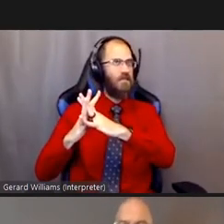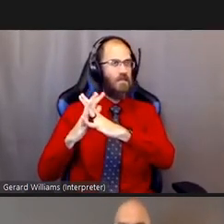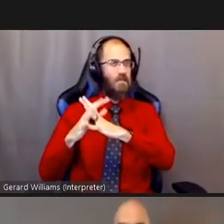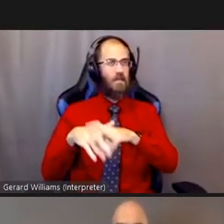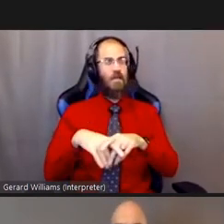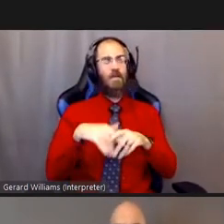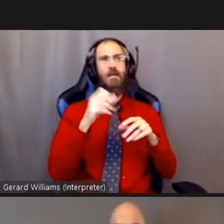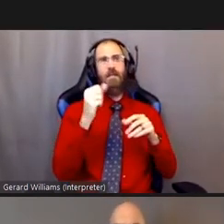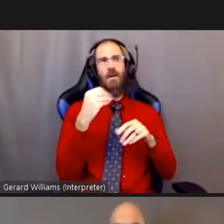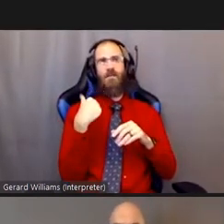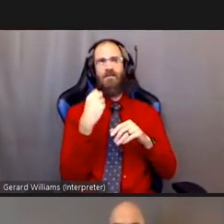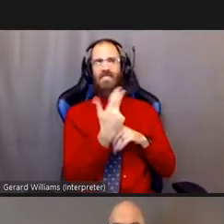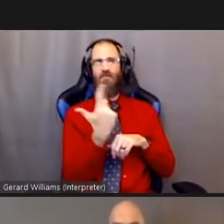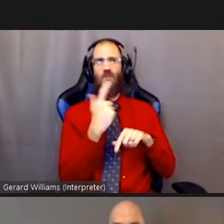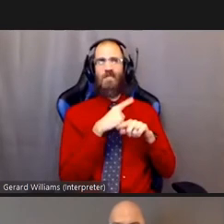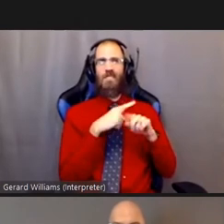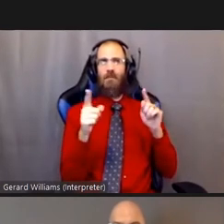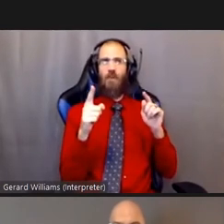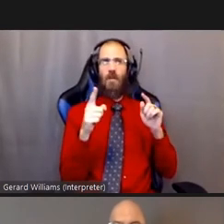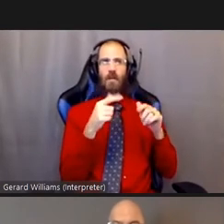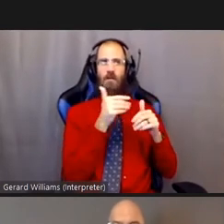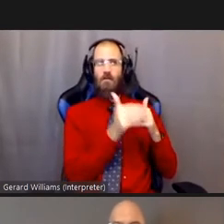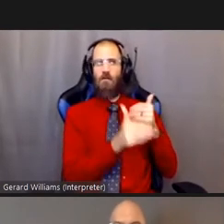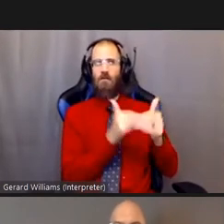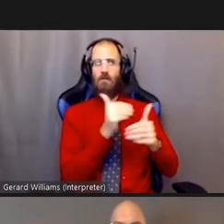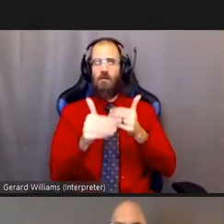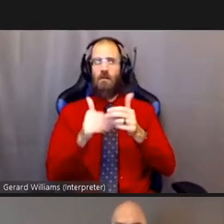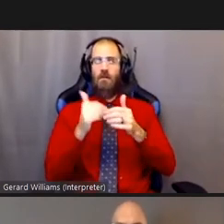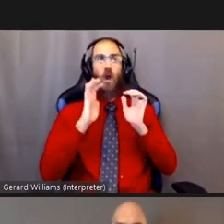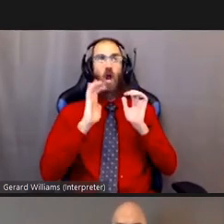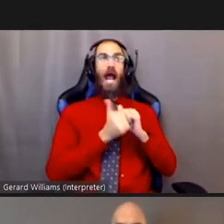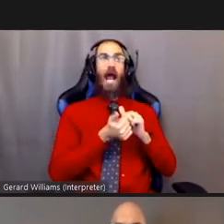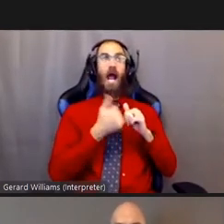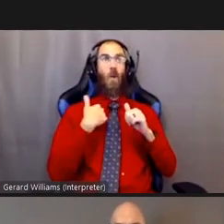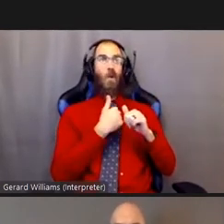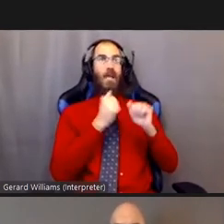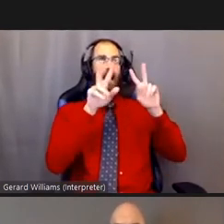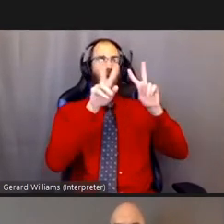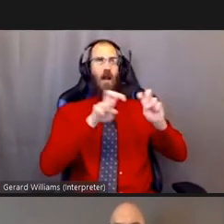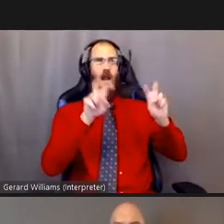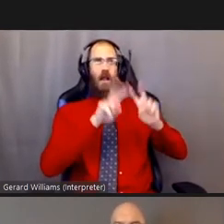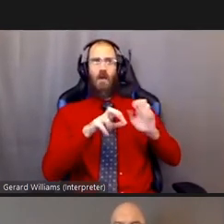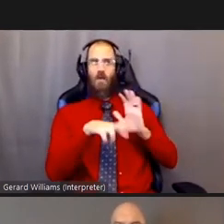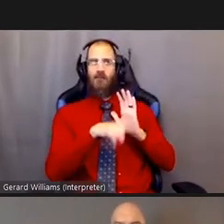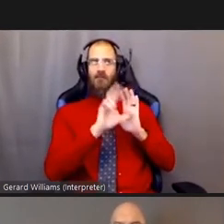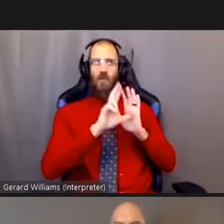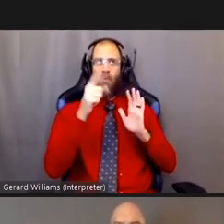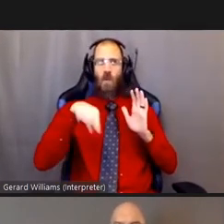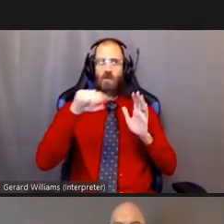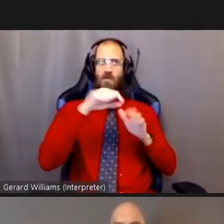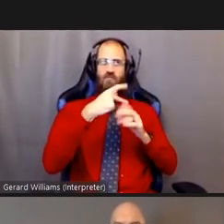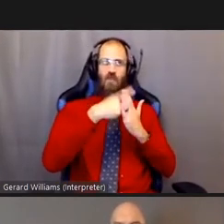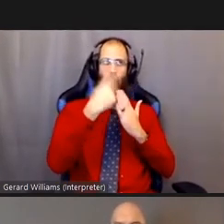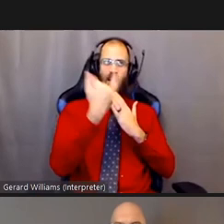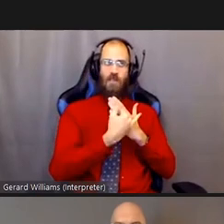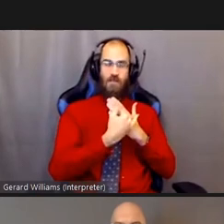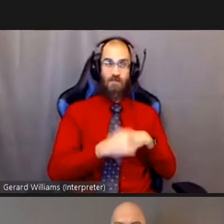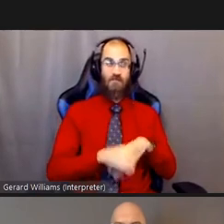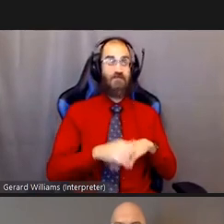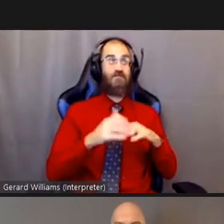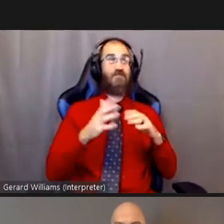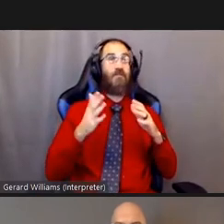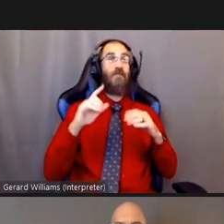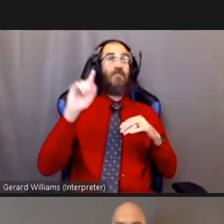couple of different approaches to facilitating the review of these infrastructure projects. At the federal level, the FCC